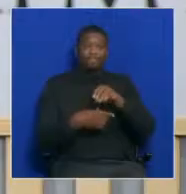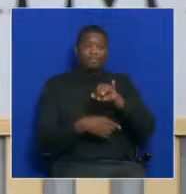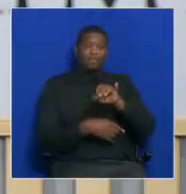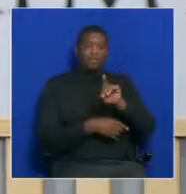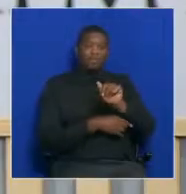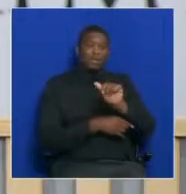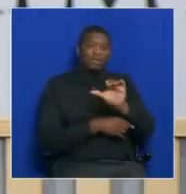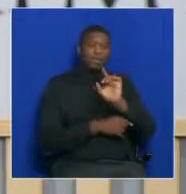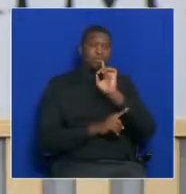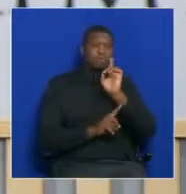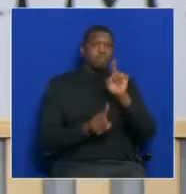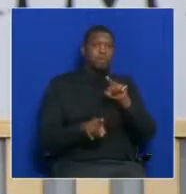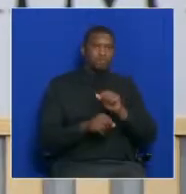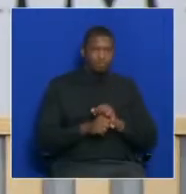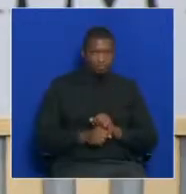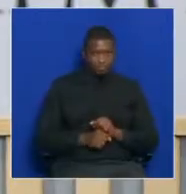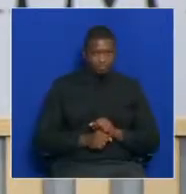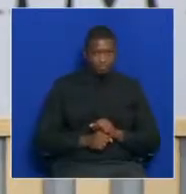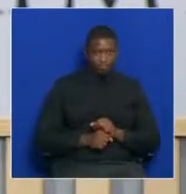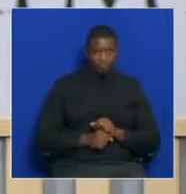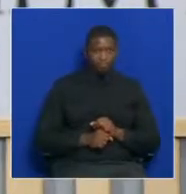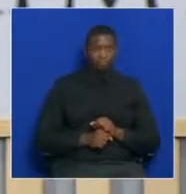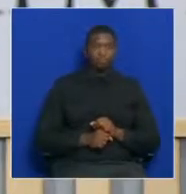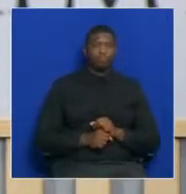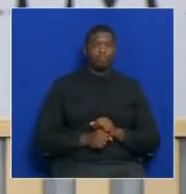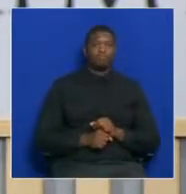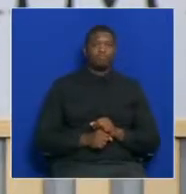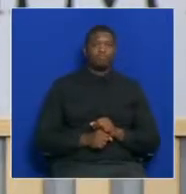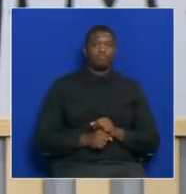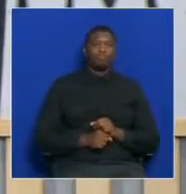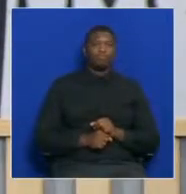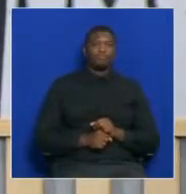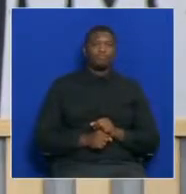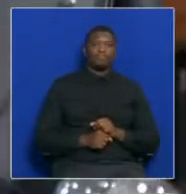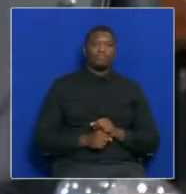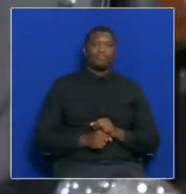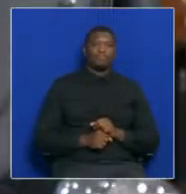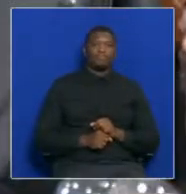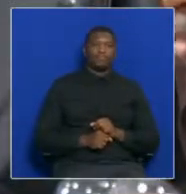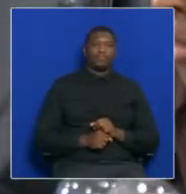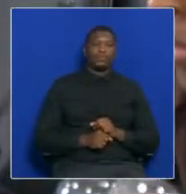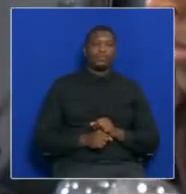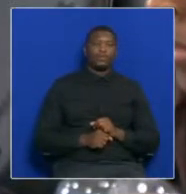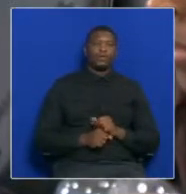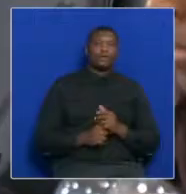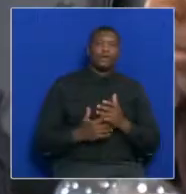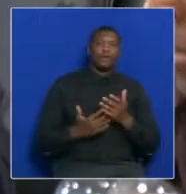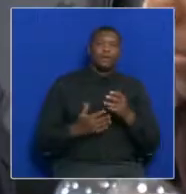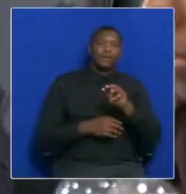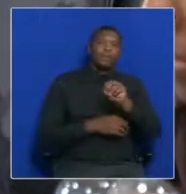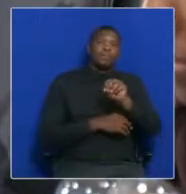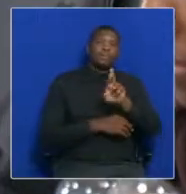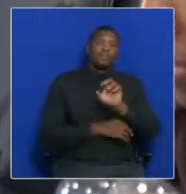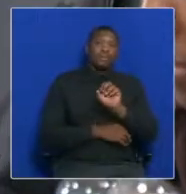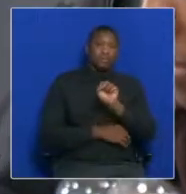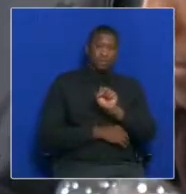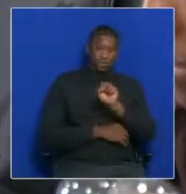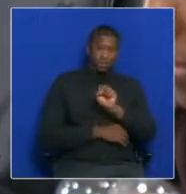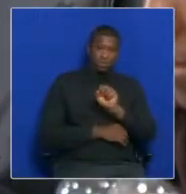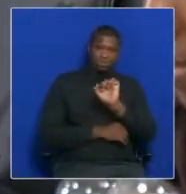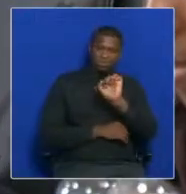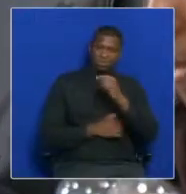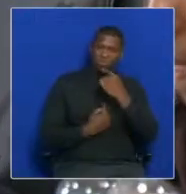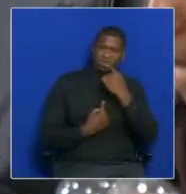matters. Mr. Sisoko, you say